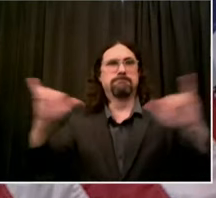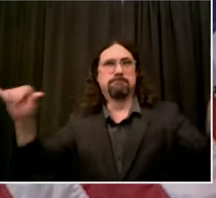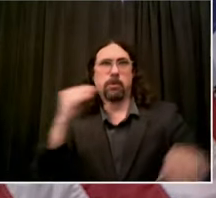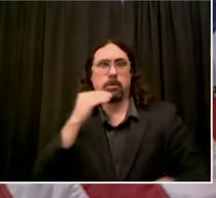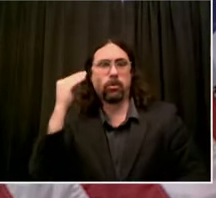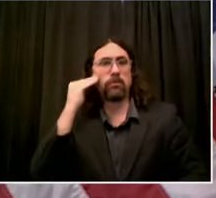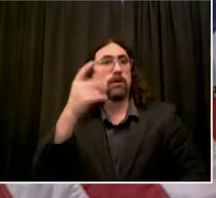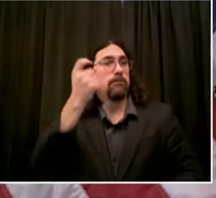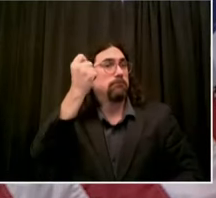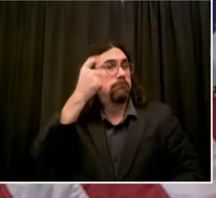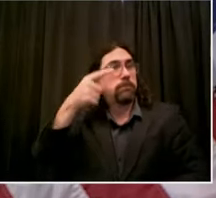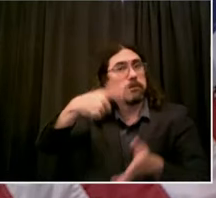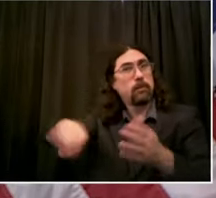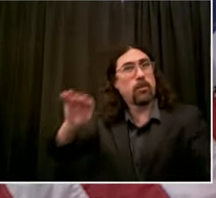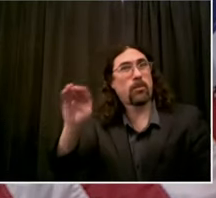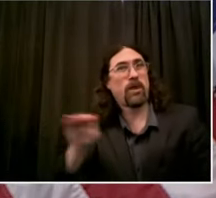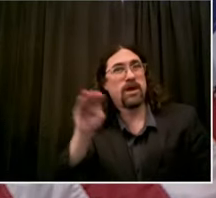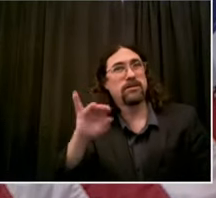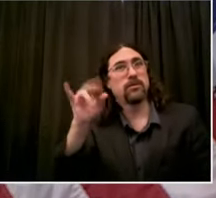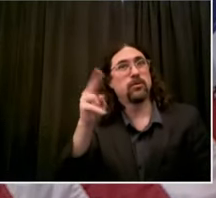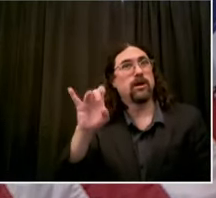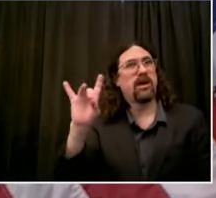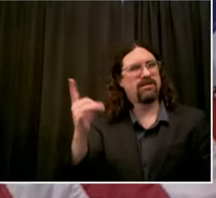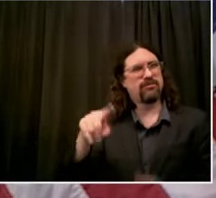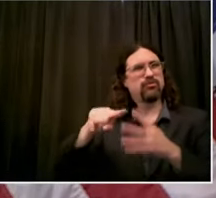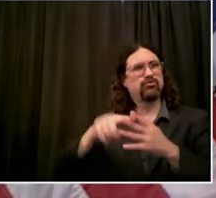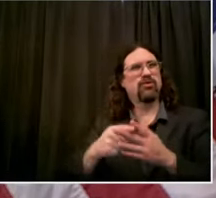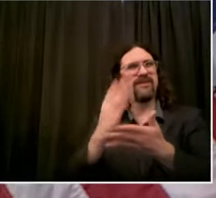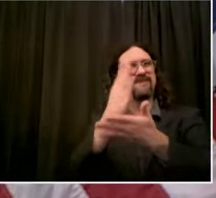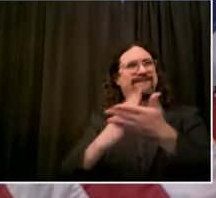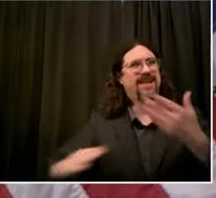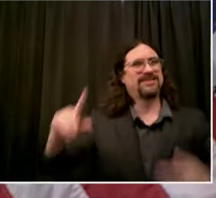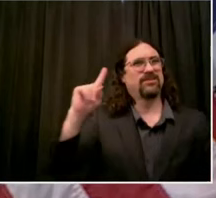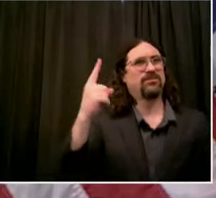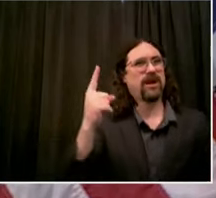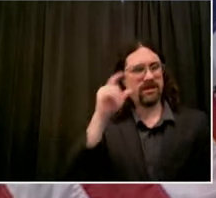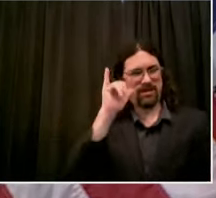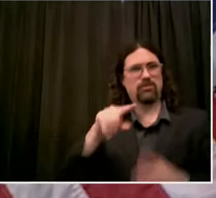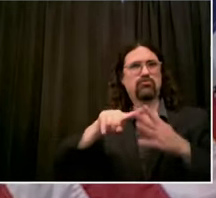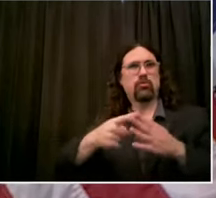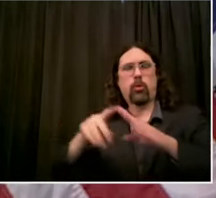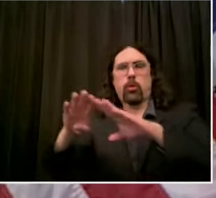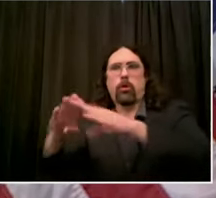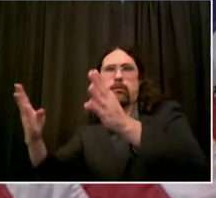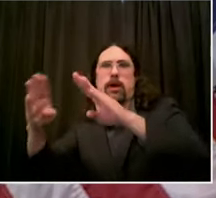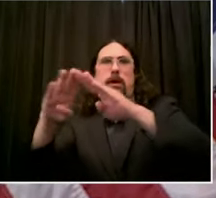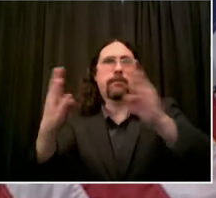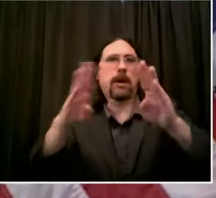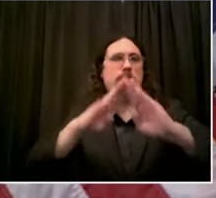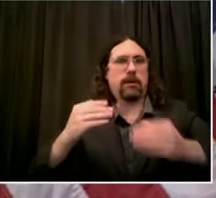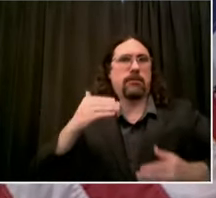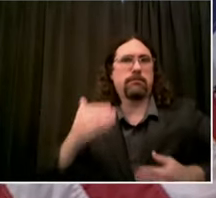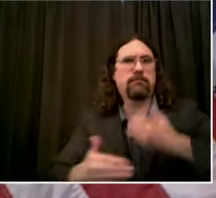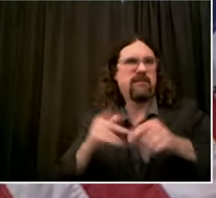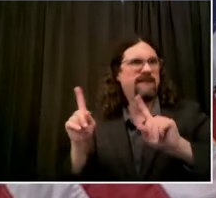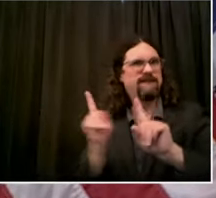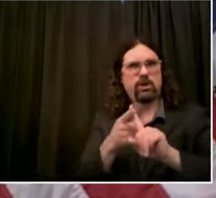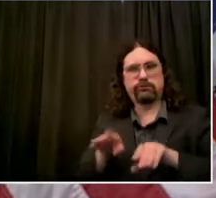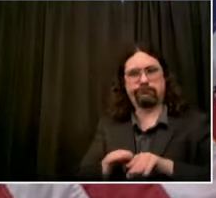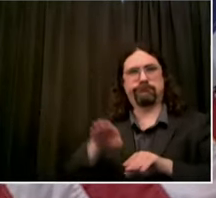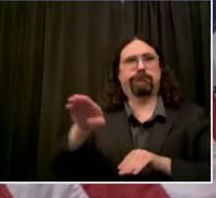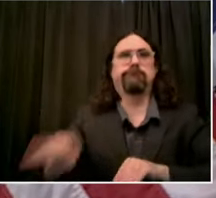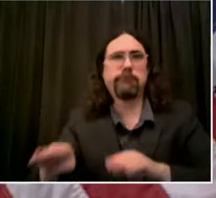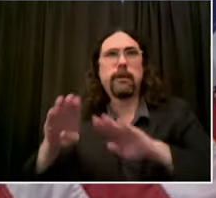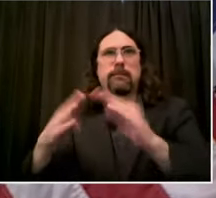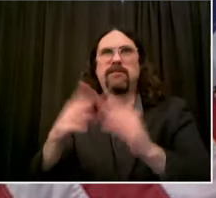going to keep all of those in place tonight. I anticipate keeping all of them in place throughout the week. We'll look at that carefully. We might make some adjustments along